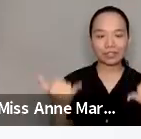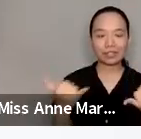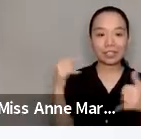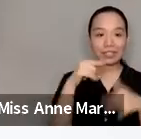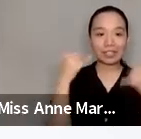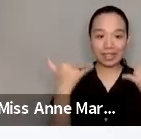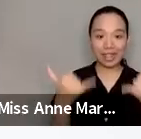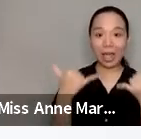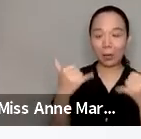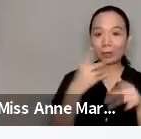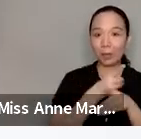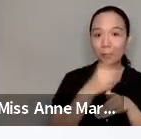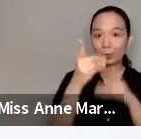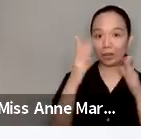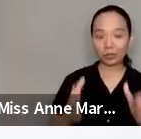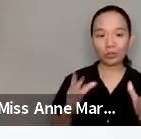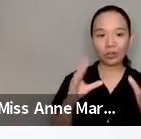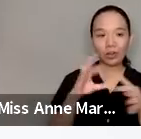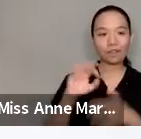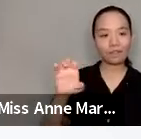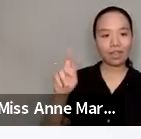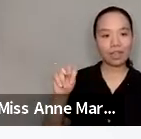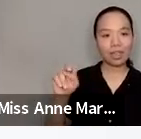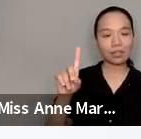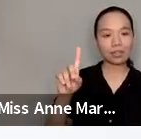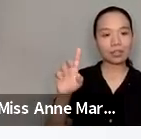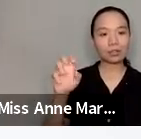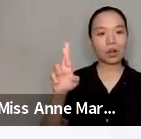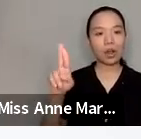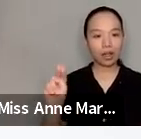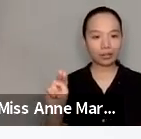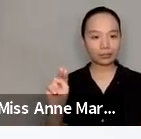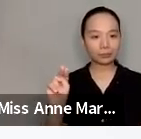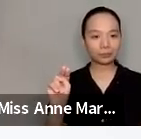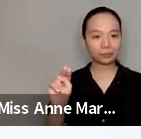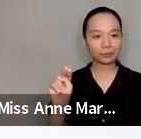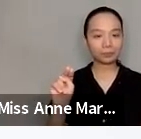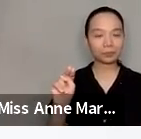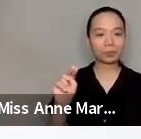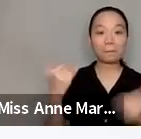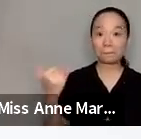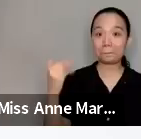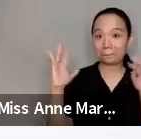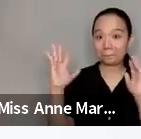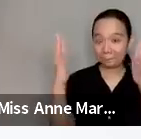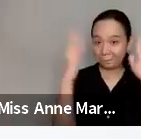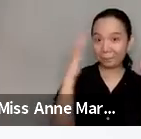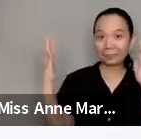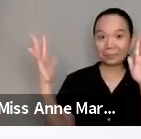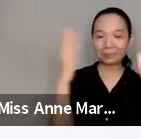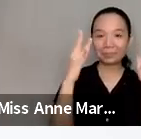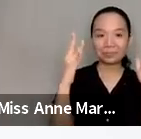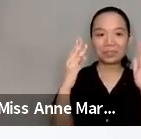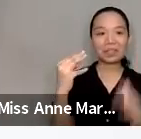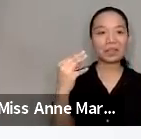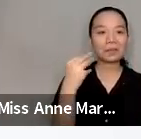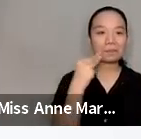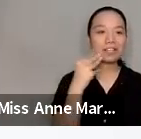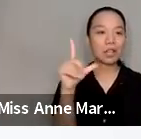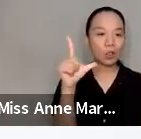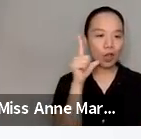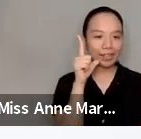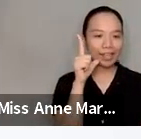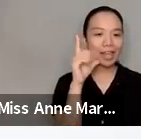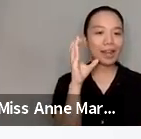is now the Director of Enduran Extension. Let us now welcome with a big round of applause, Ms. Loida